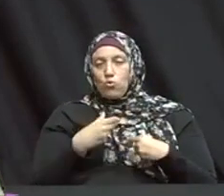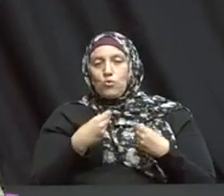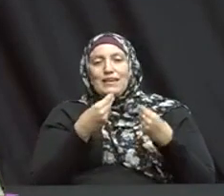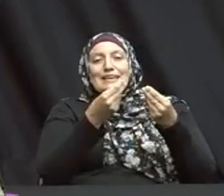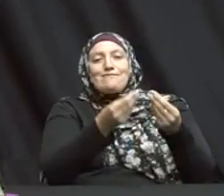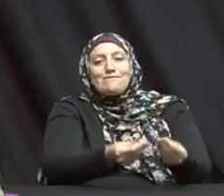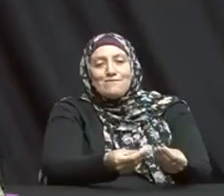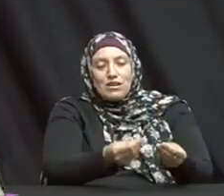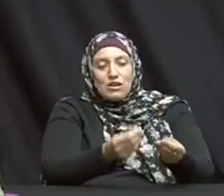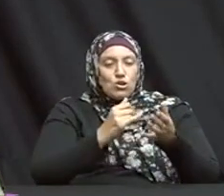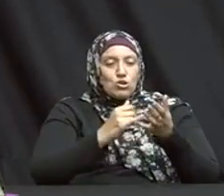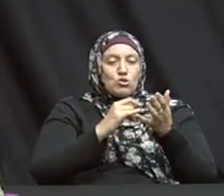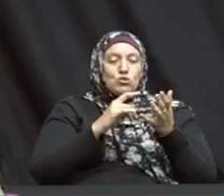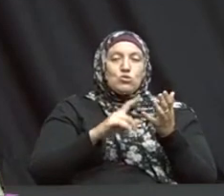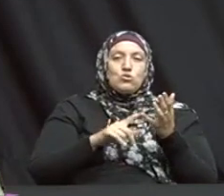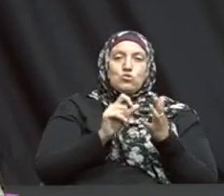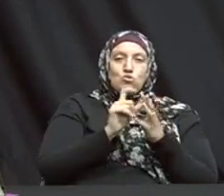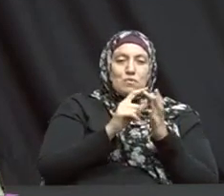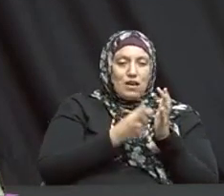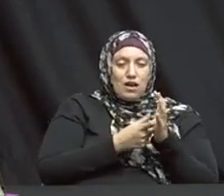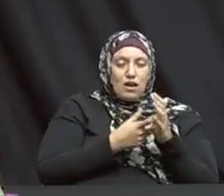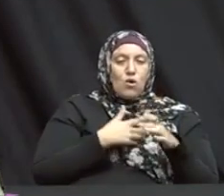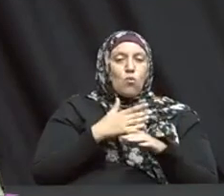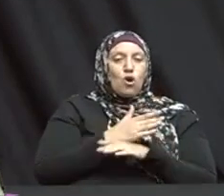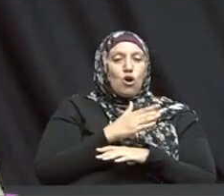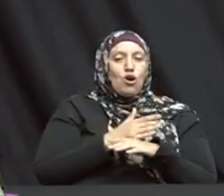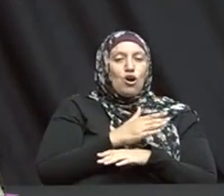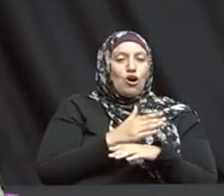me while I'm working for when I'm not working.